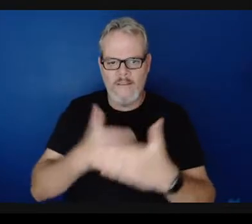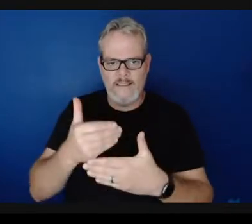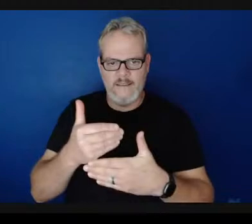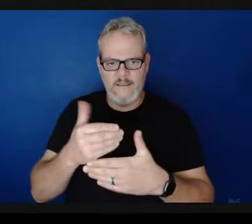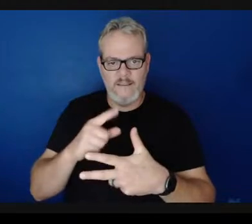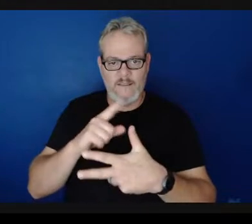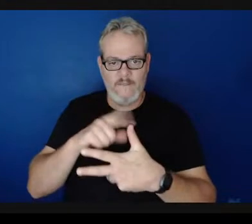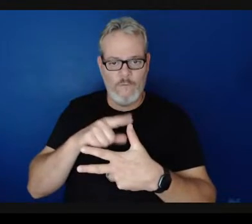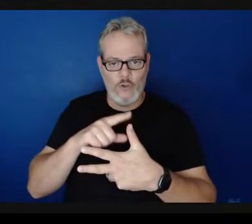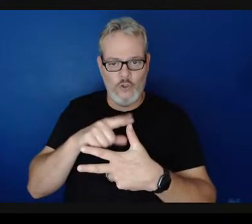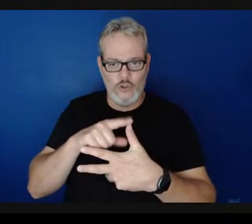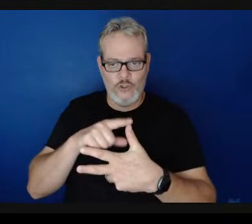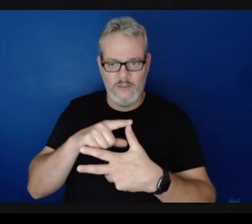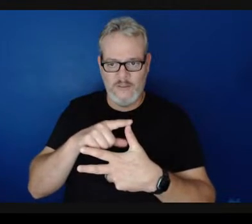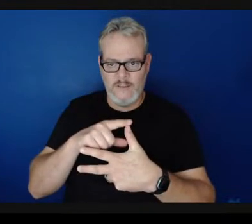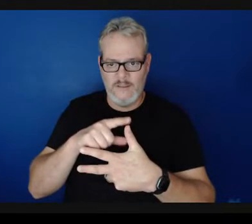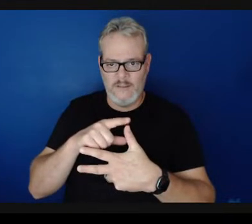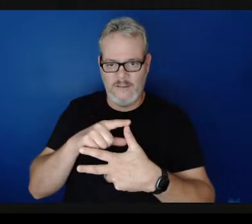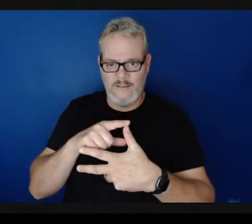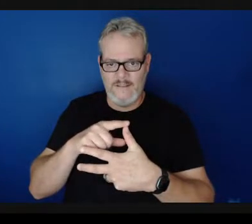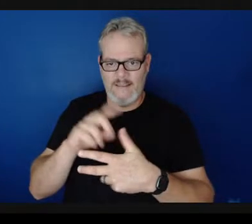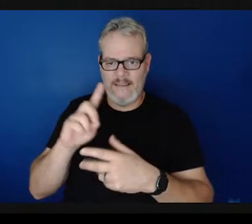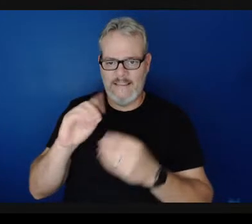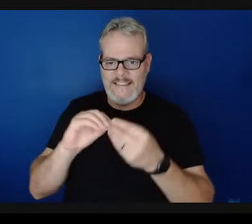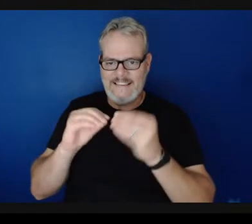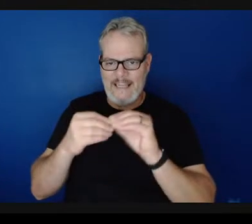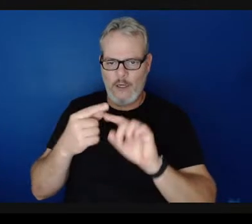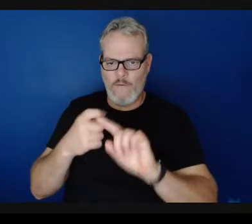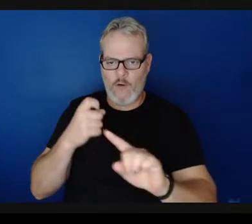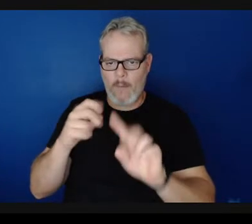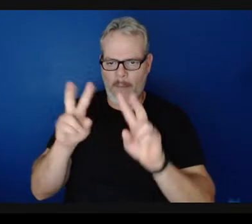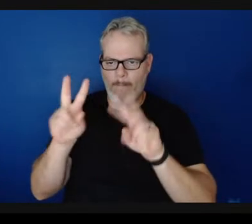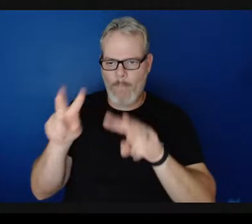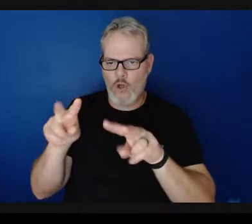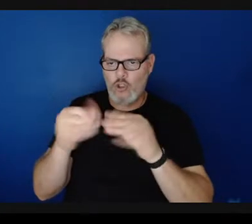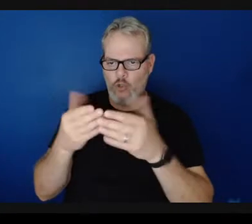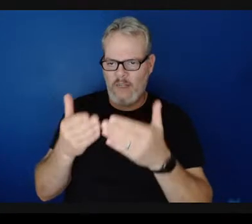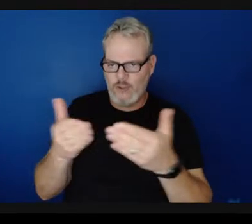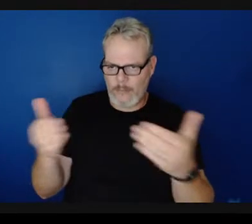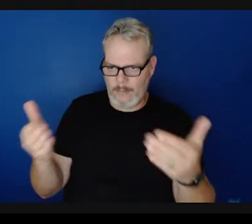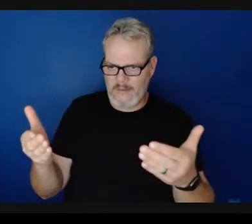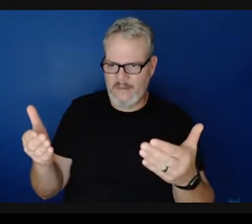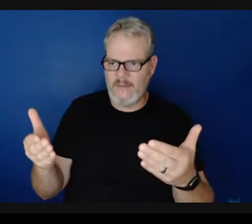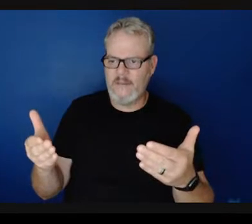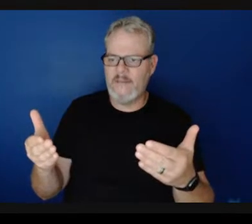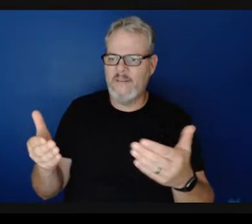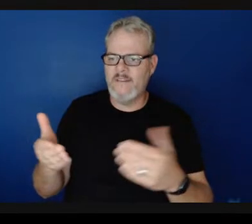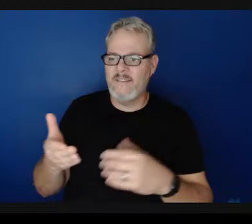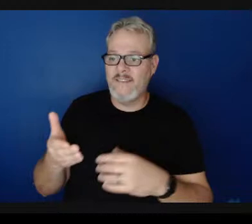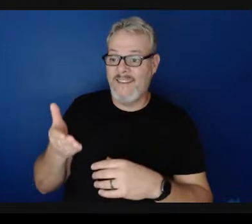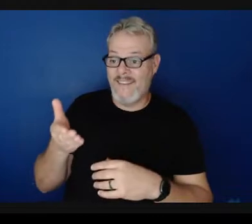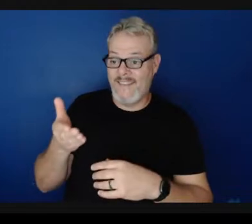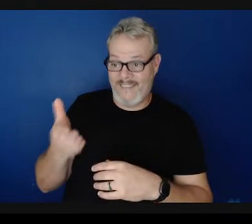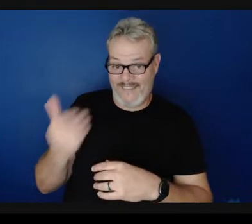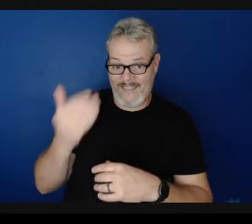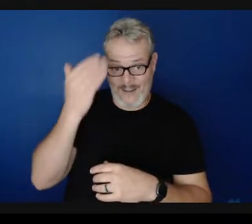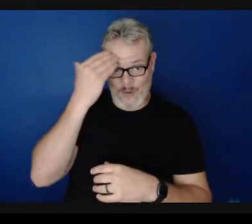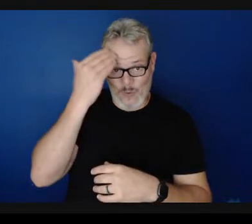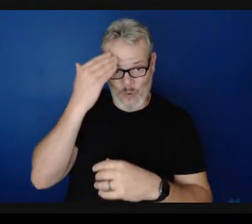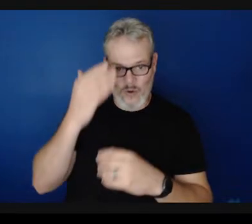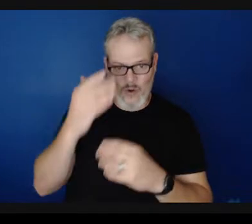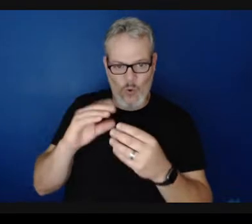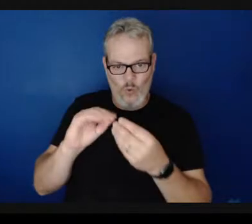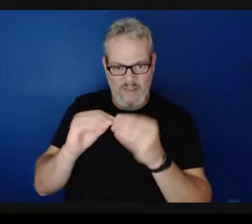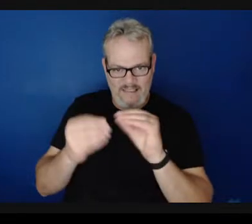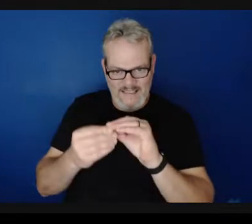type of information is data from the monitoring instruments, like the seismometers or webcams. So there, we know that the data is